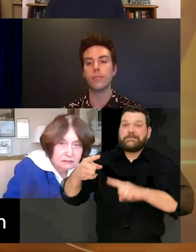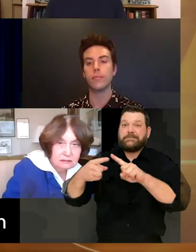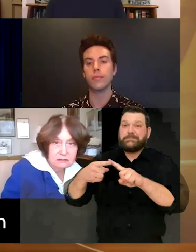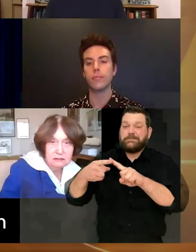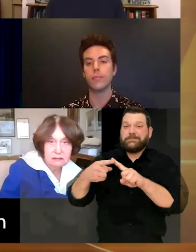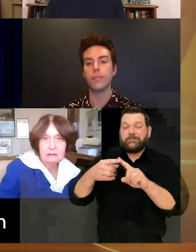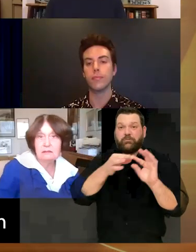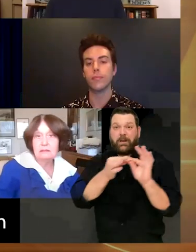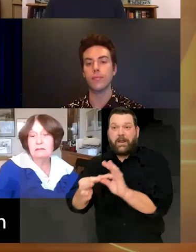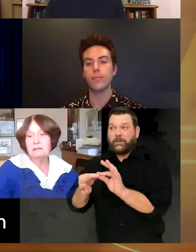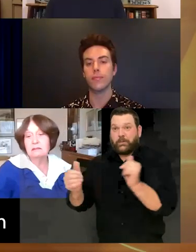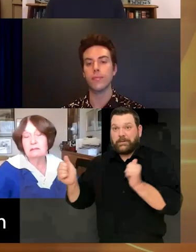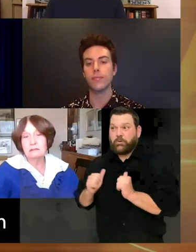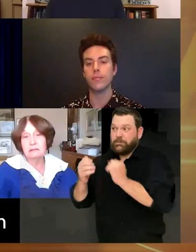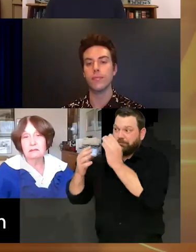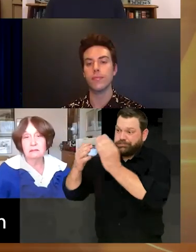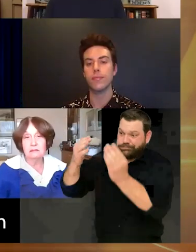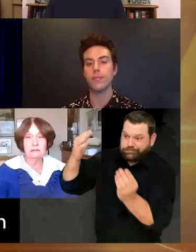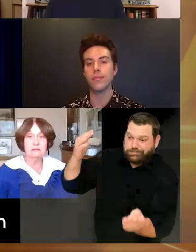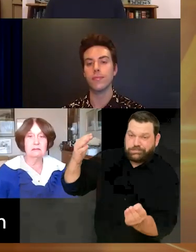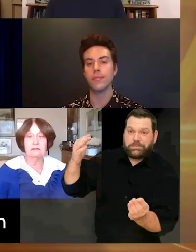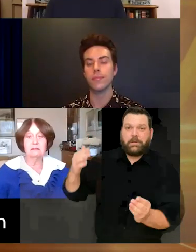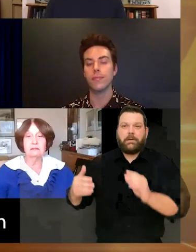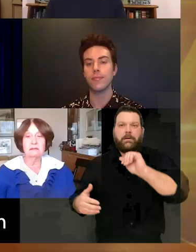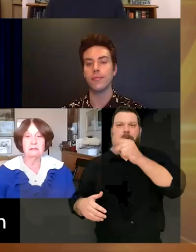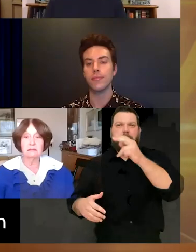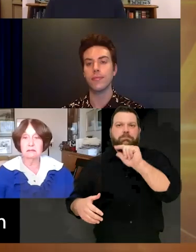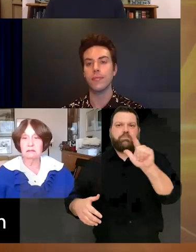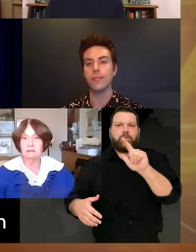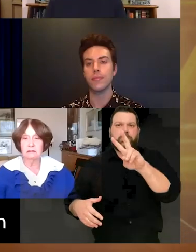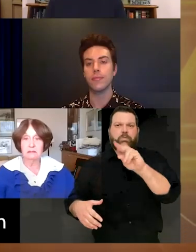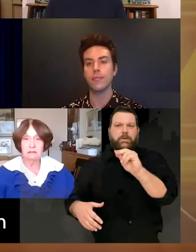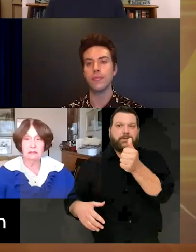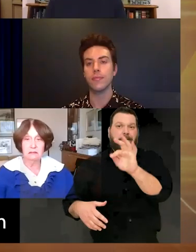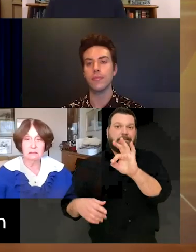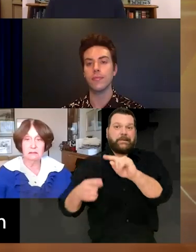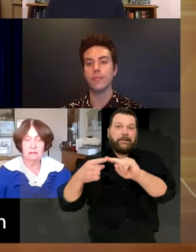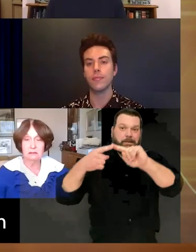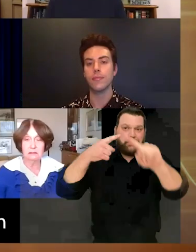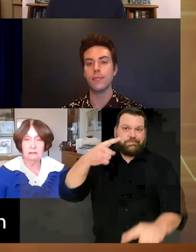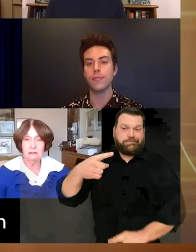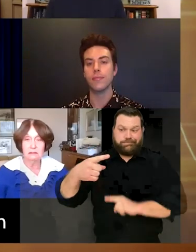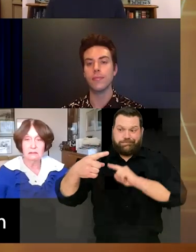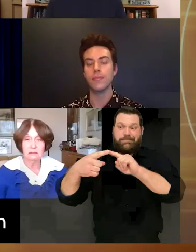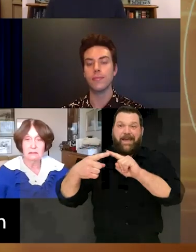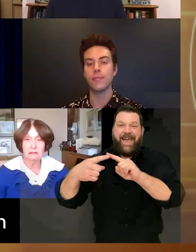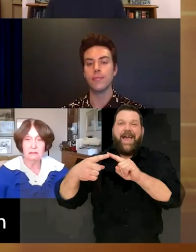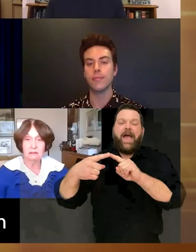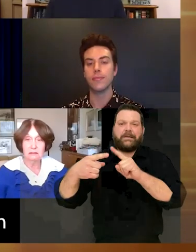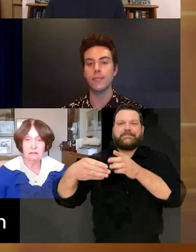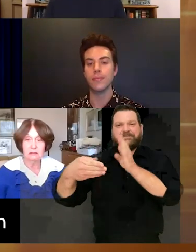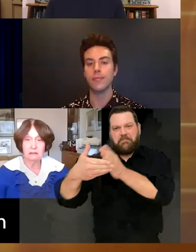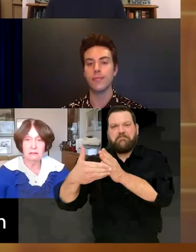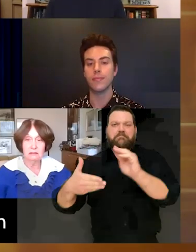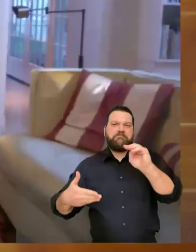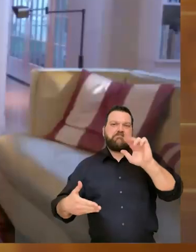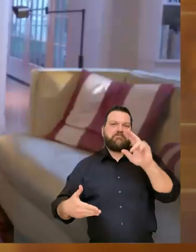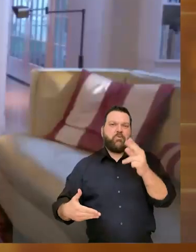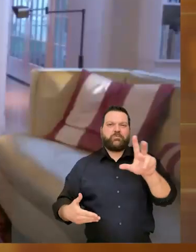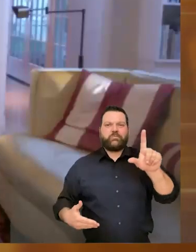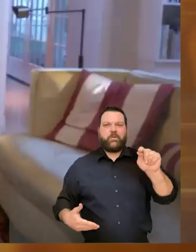went from April 1st, 2019, right through, as far as it could, March